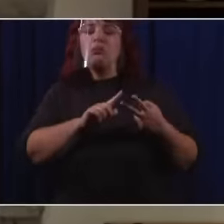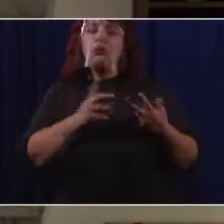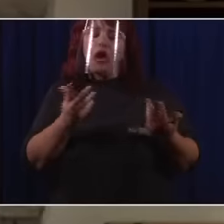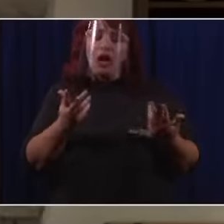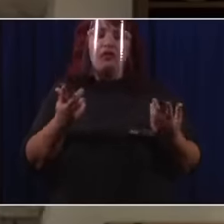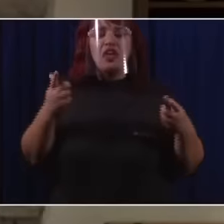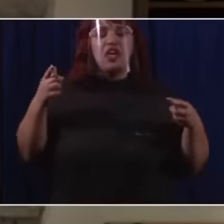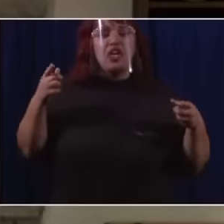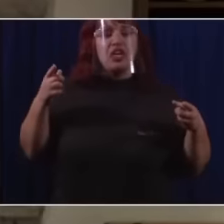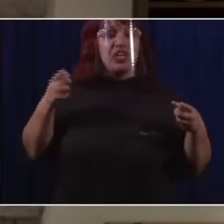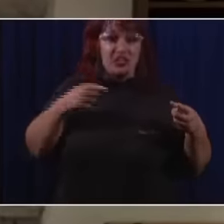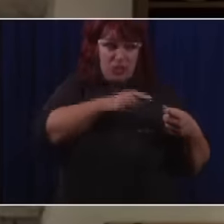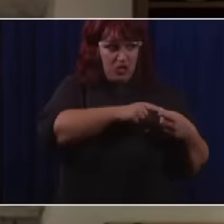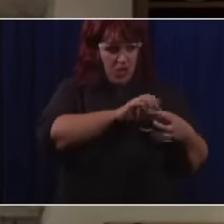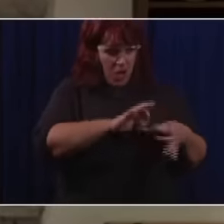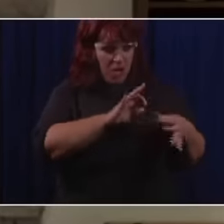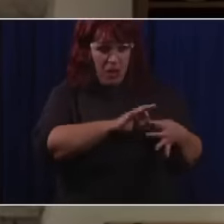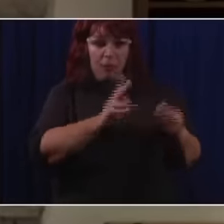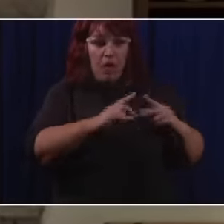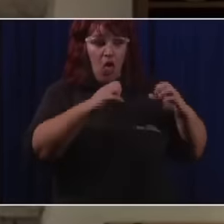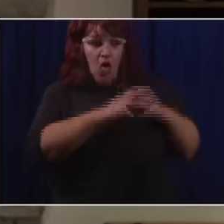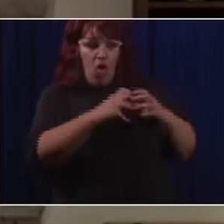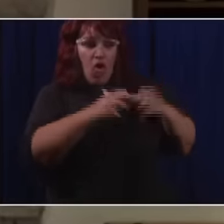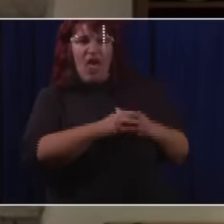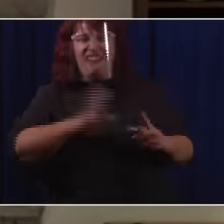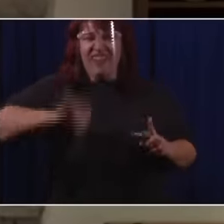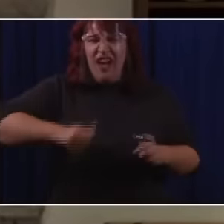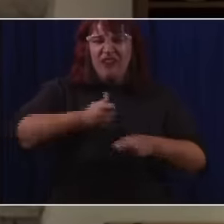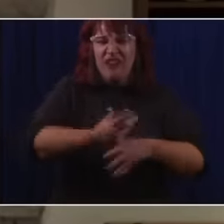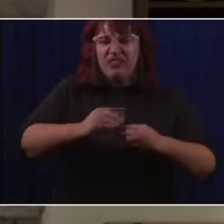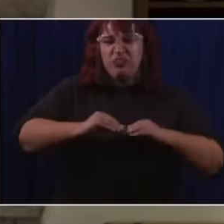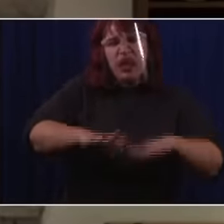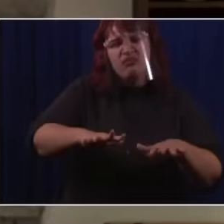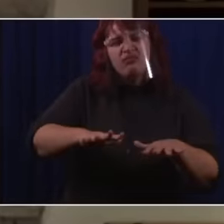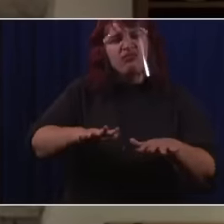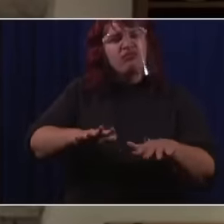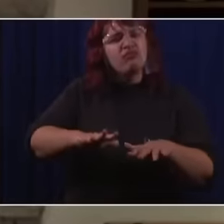million voters going directly to the polls 2 weeks from now?